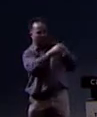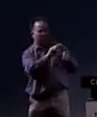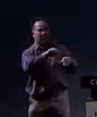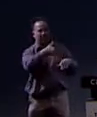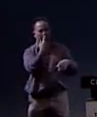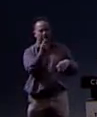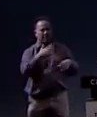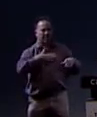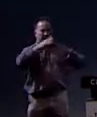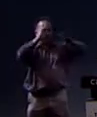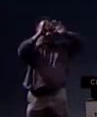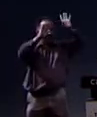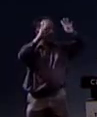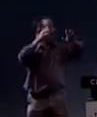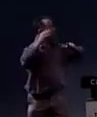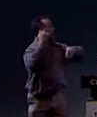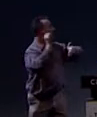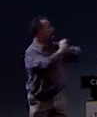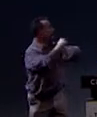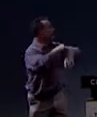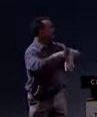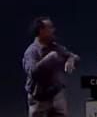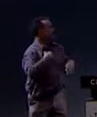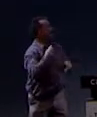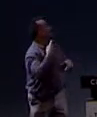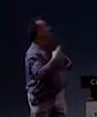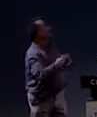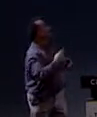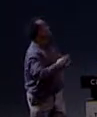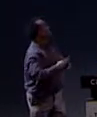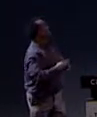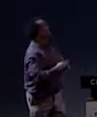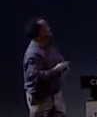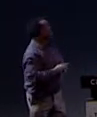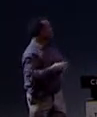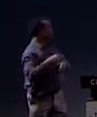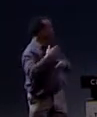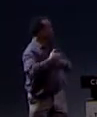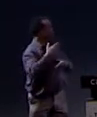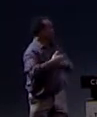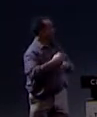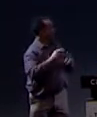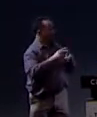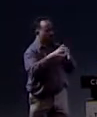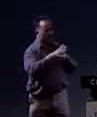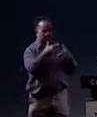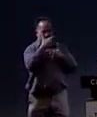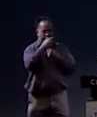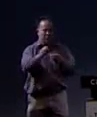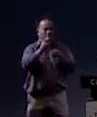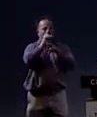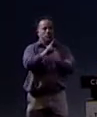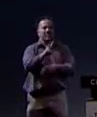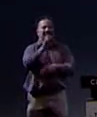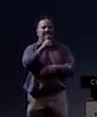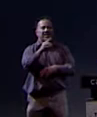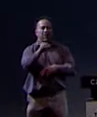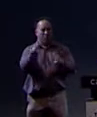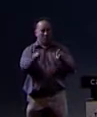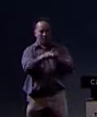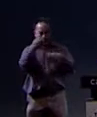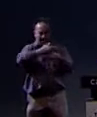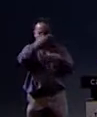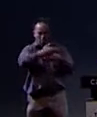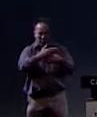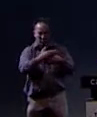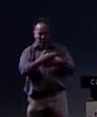time, I call it the Fresnel video window, because I'm very, very much interested in using video as a window, and, you know, as